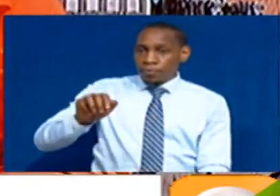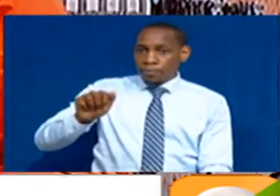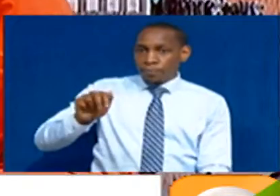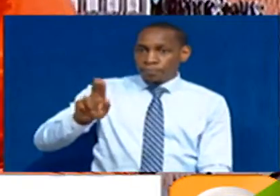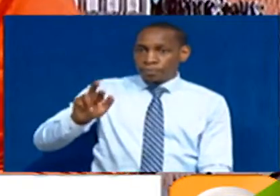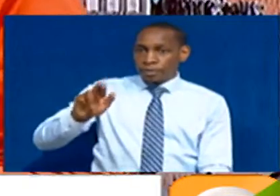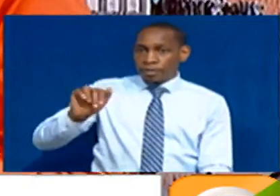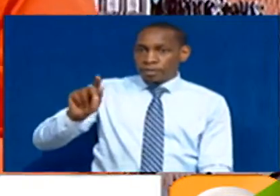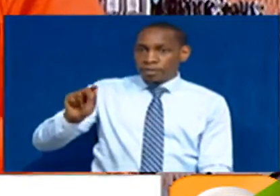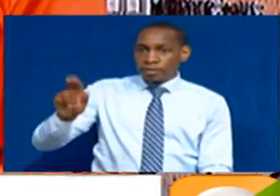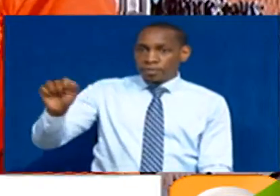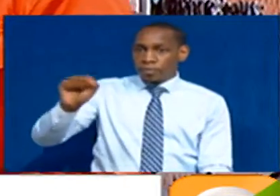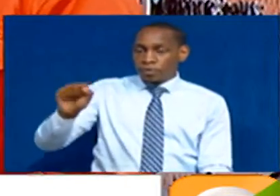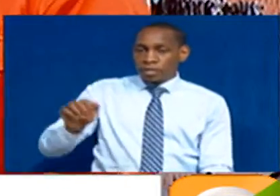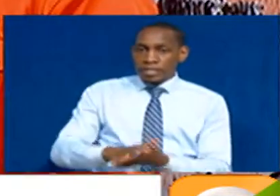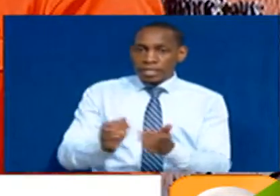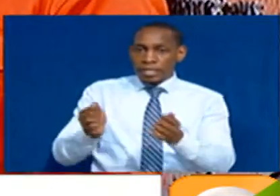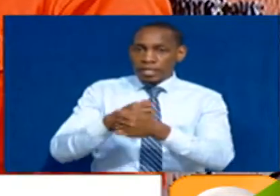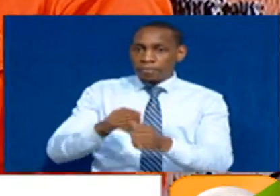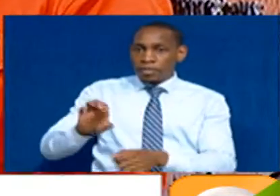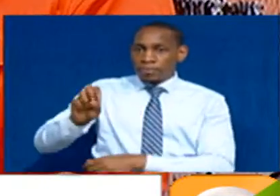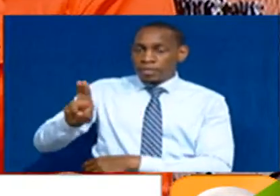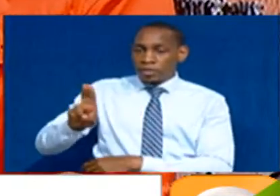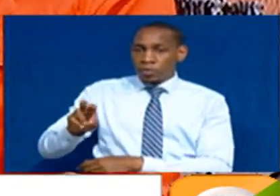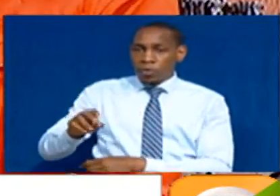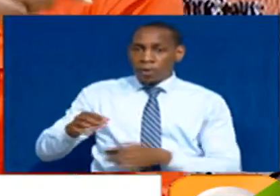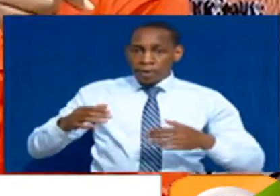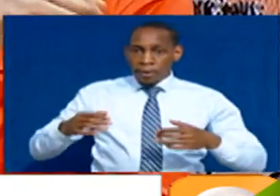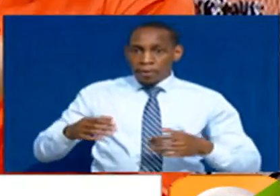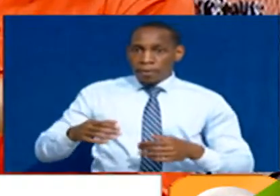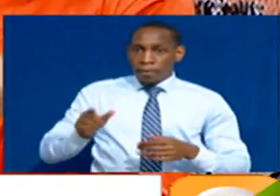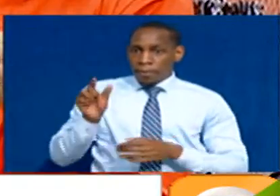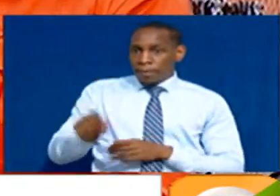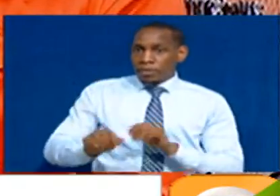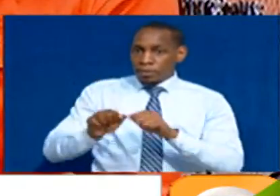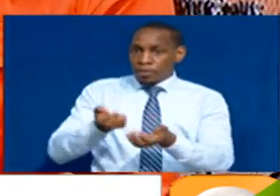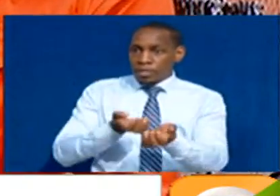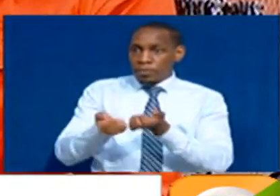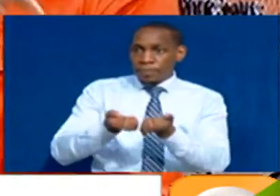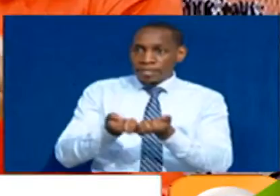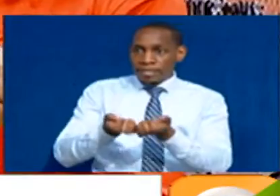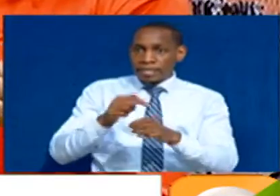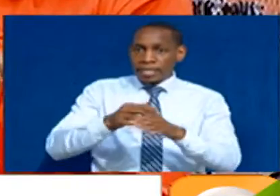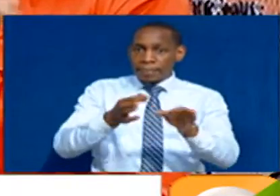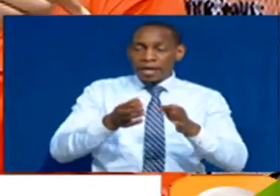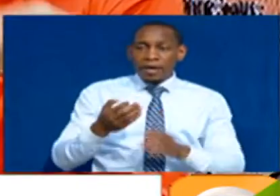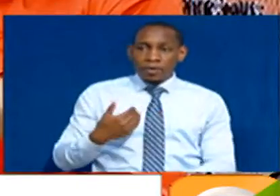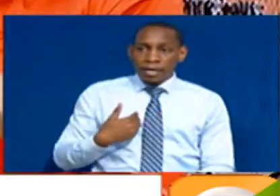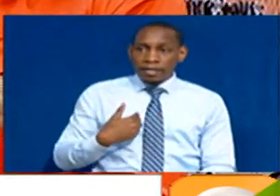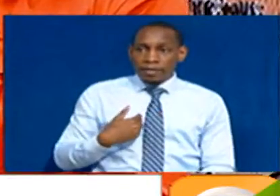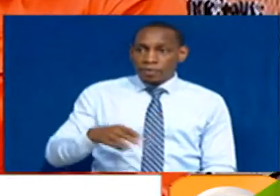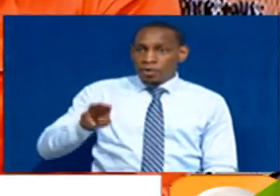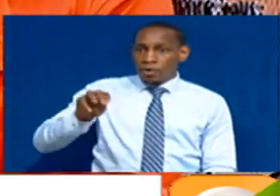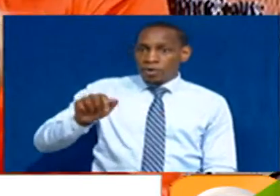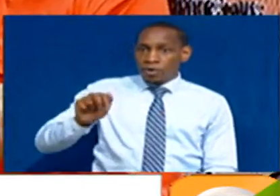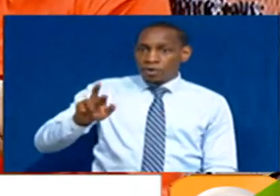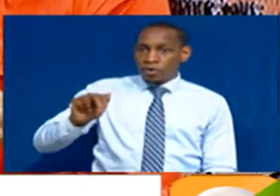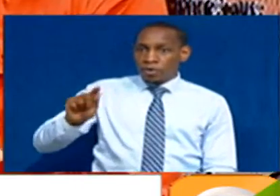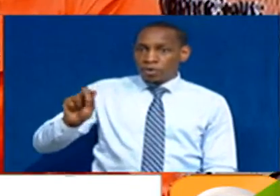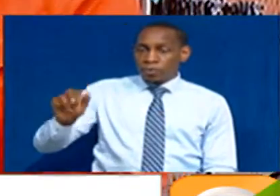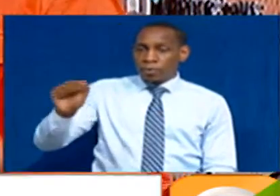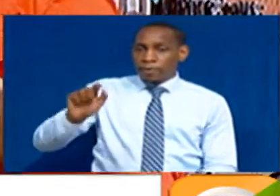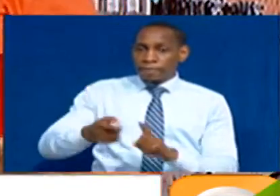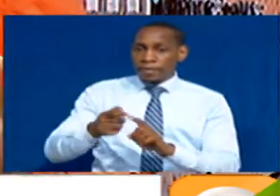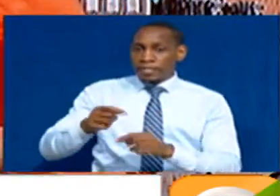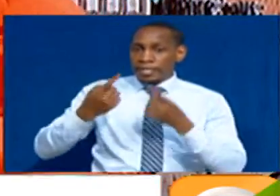them. You know, there's no way as an EU citizen can you do any business or can you have an account in Mauritius without you